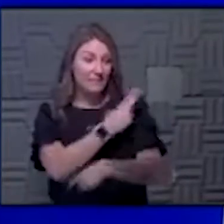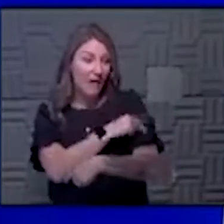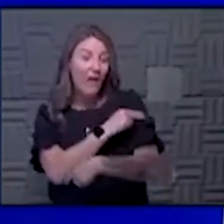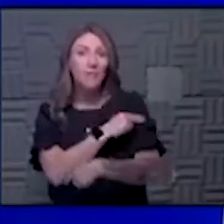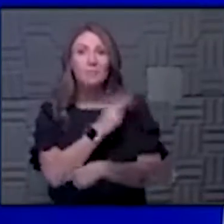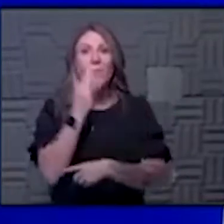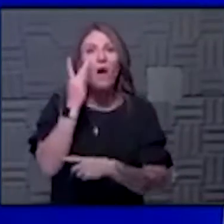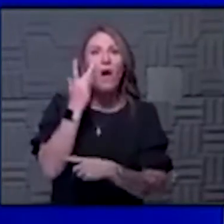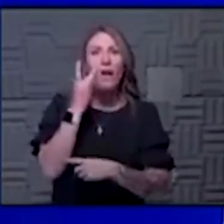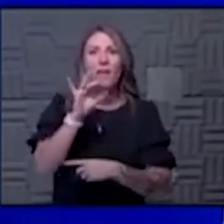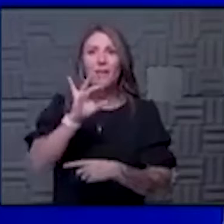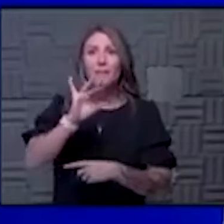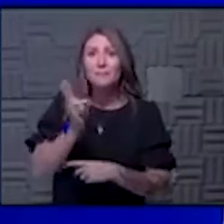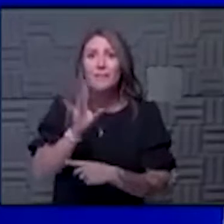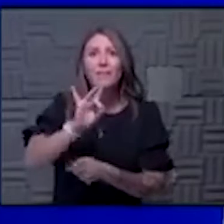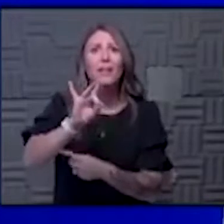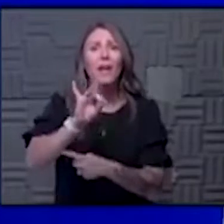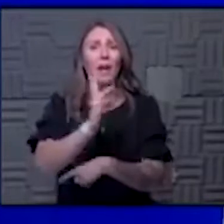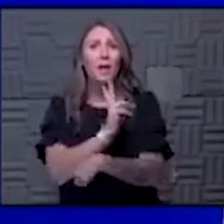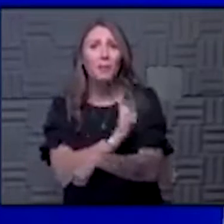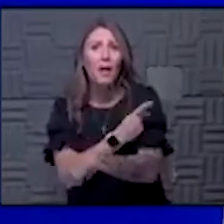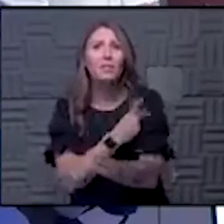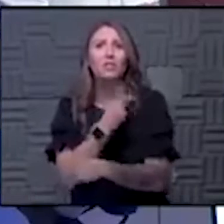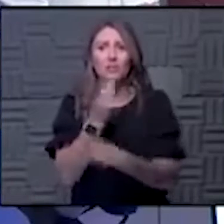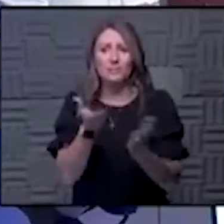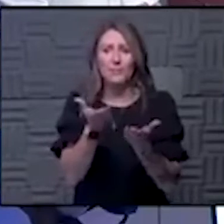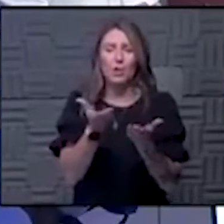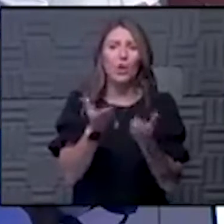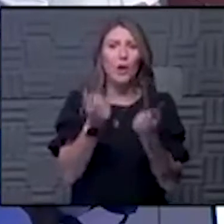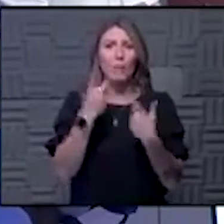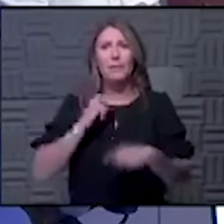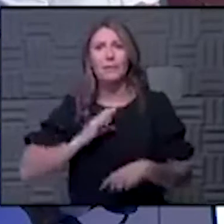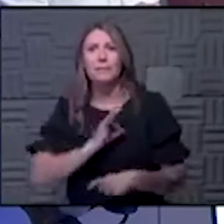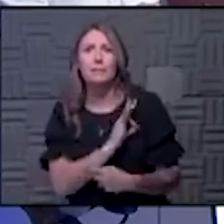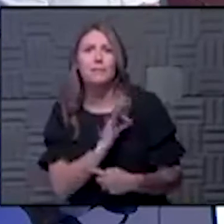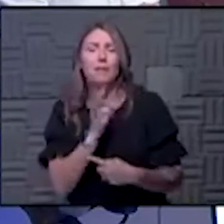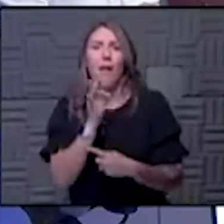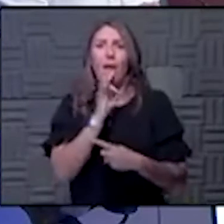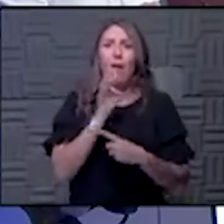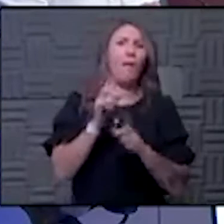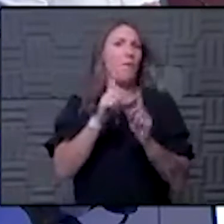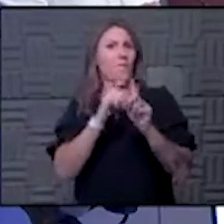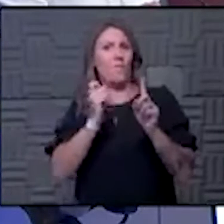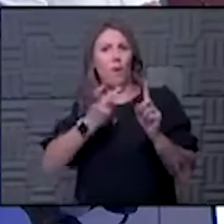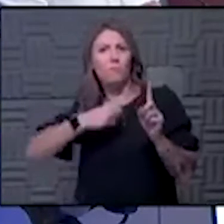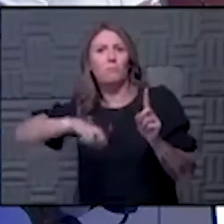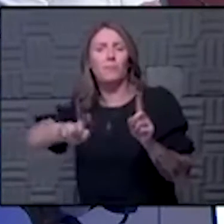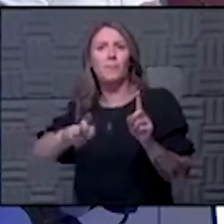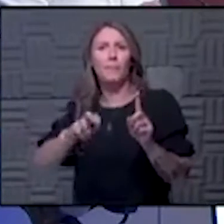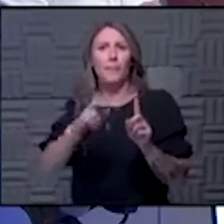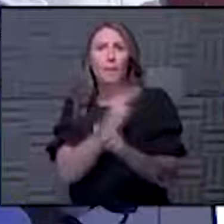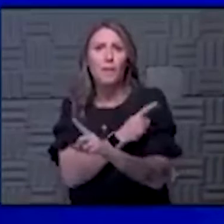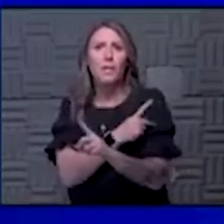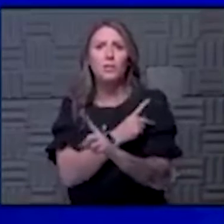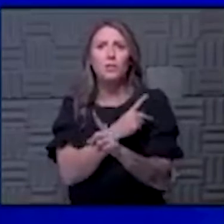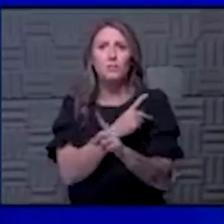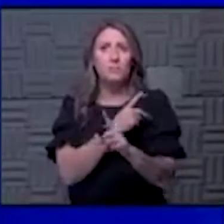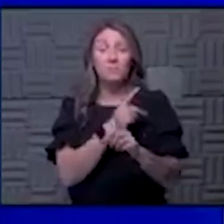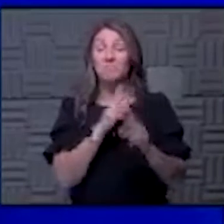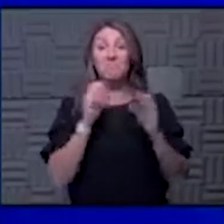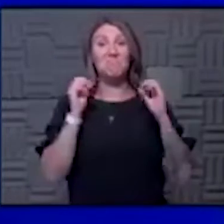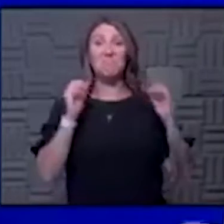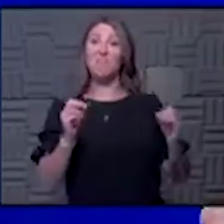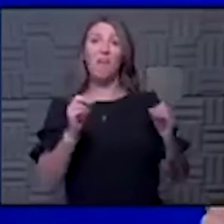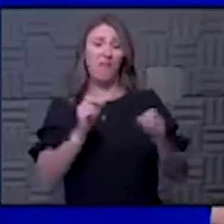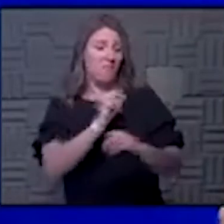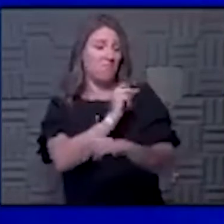Yeah, and how many of our staff have gotten sick None. from our COVID patients? They get sick out in the community like Correct. everybody else, but not Or- from our patients. Yeah,